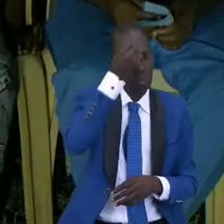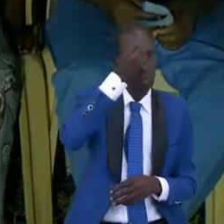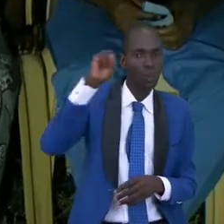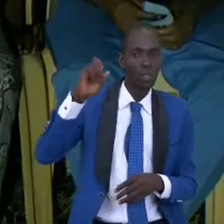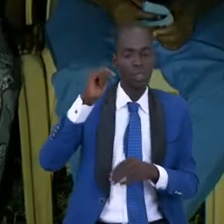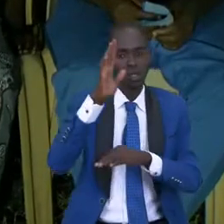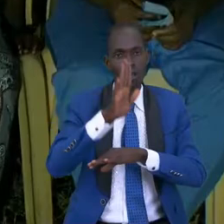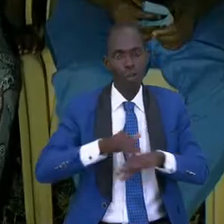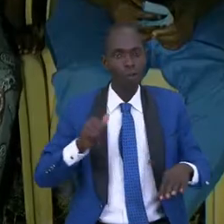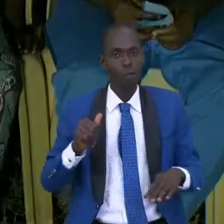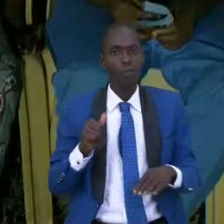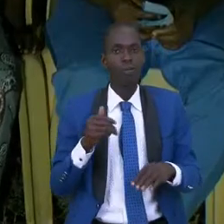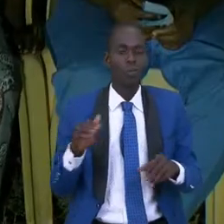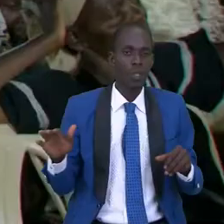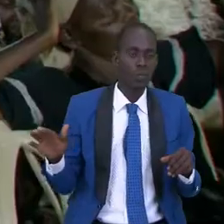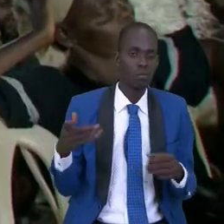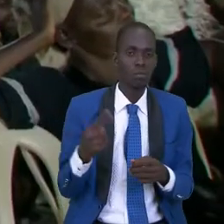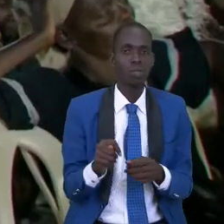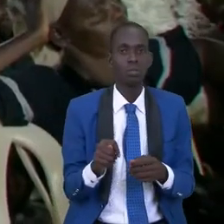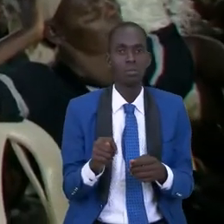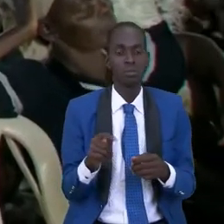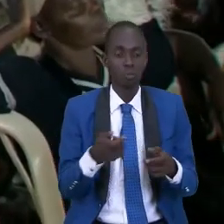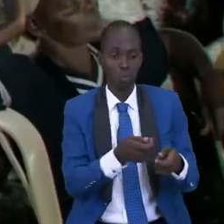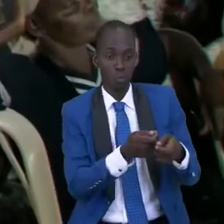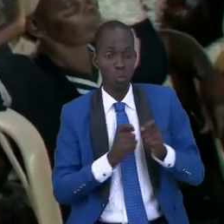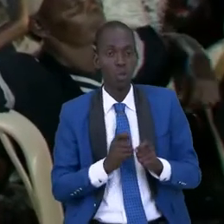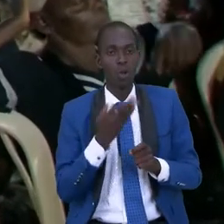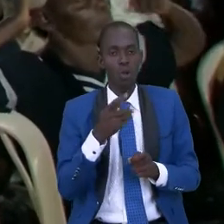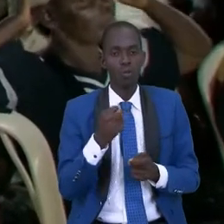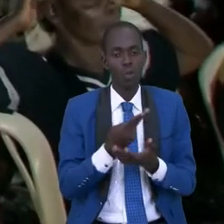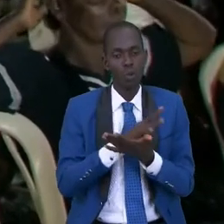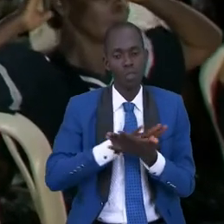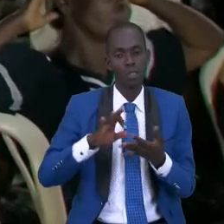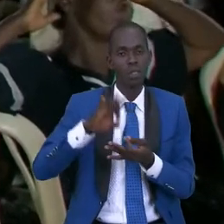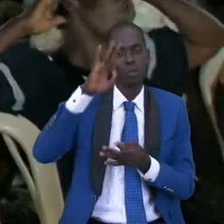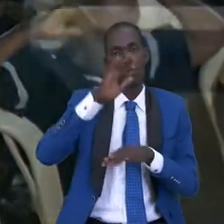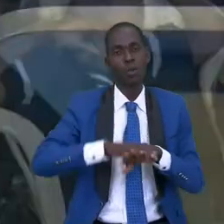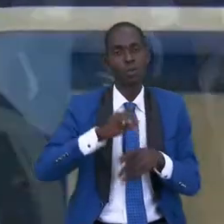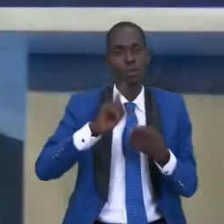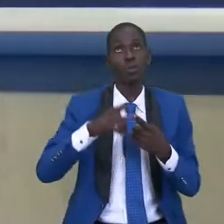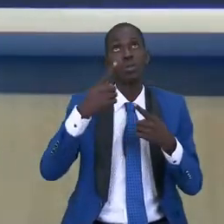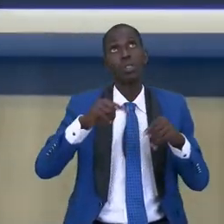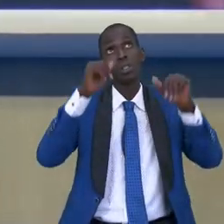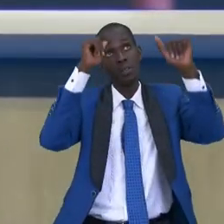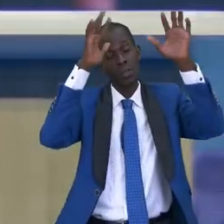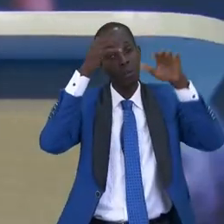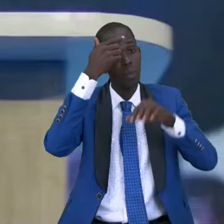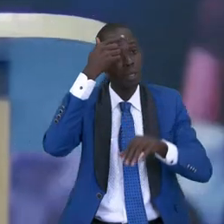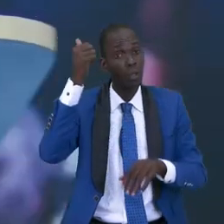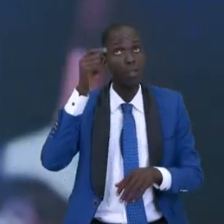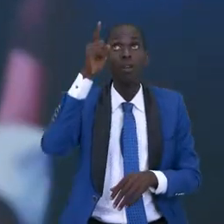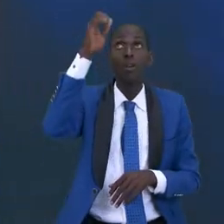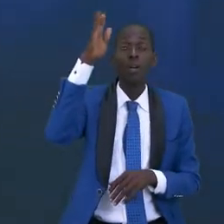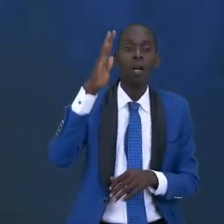the pull, the drawing of the Holy Spirit unto the Father, because God